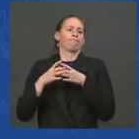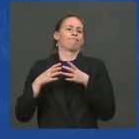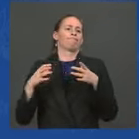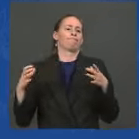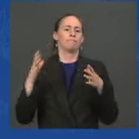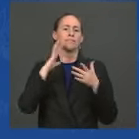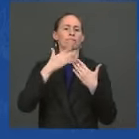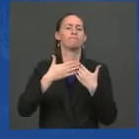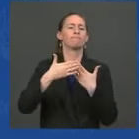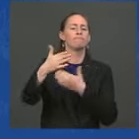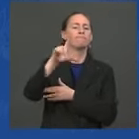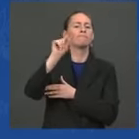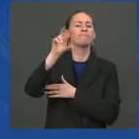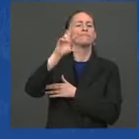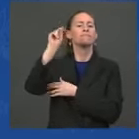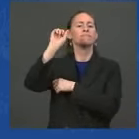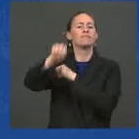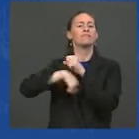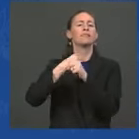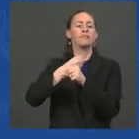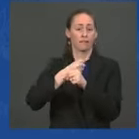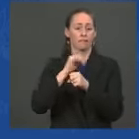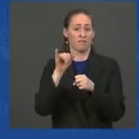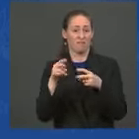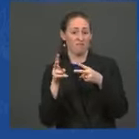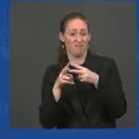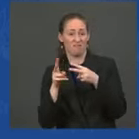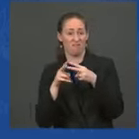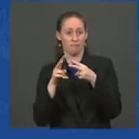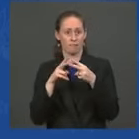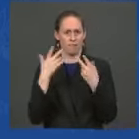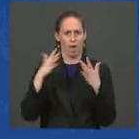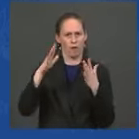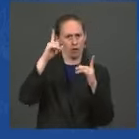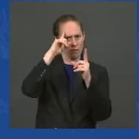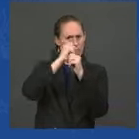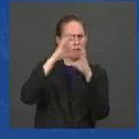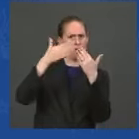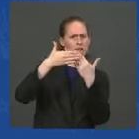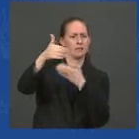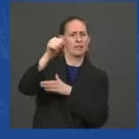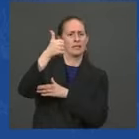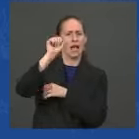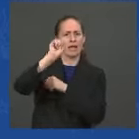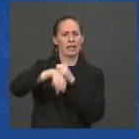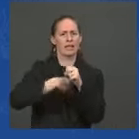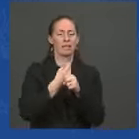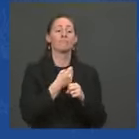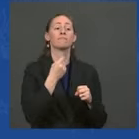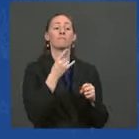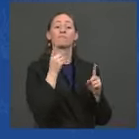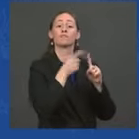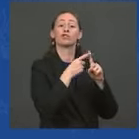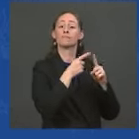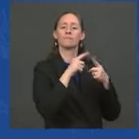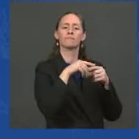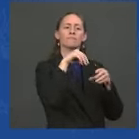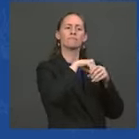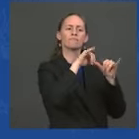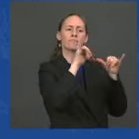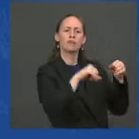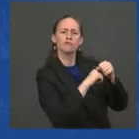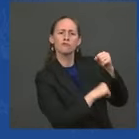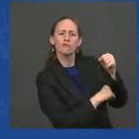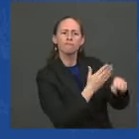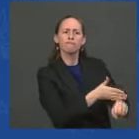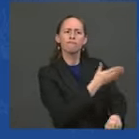10 years. Take the infrastructure bill. All those investments in roads, bridges, highways, high-speed internet, water, clean water,